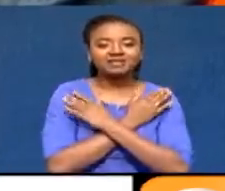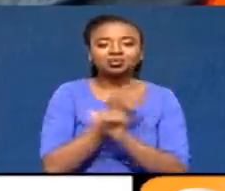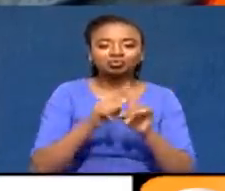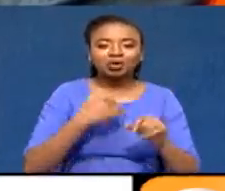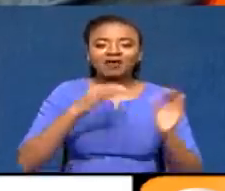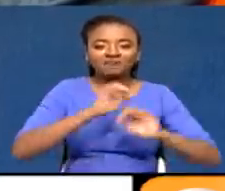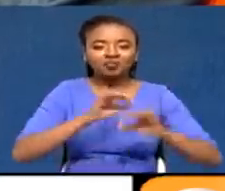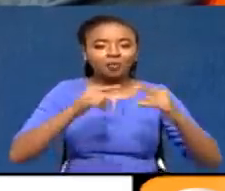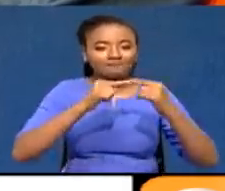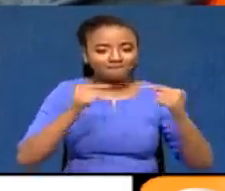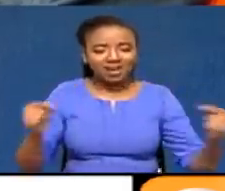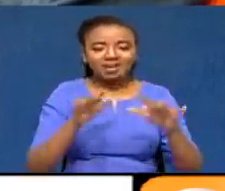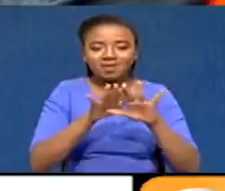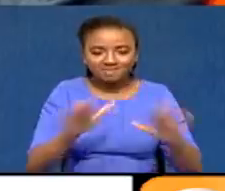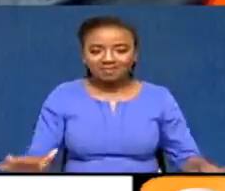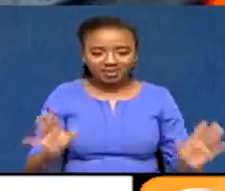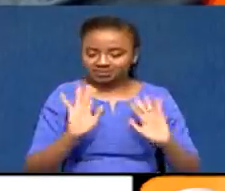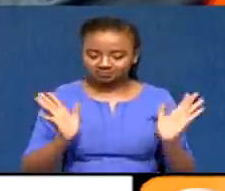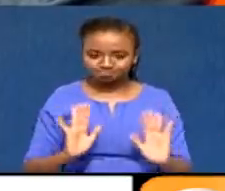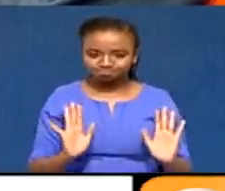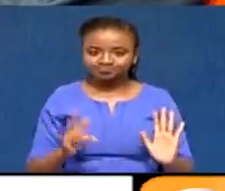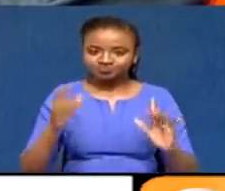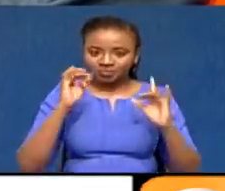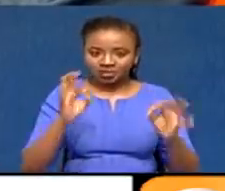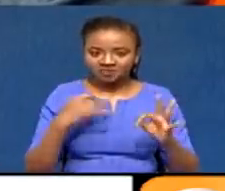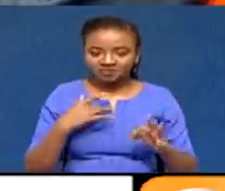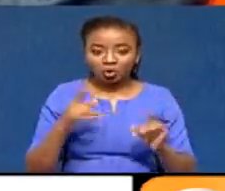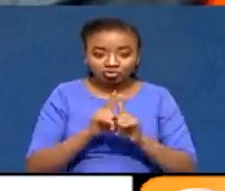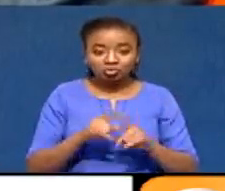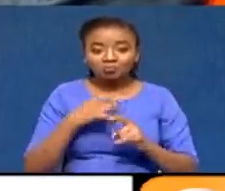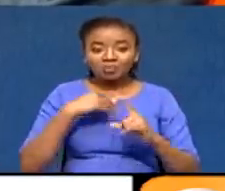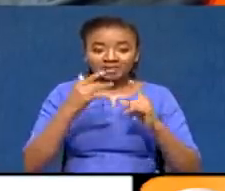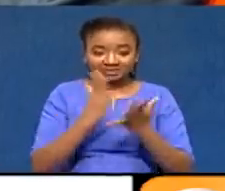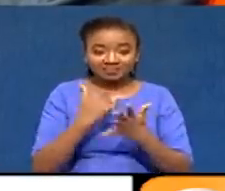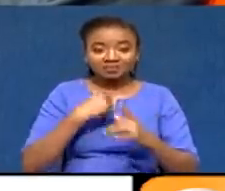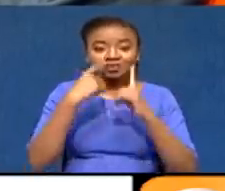the facts that we have today. There's something that I said, and Duale never challenged it.